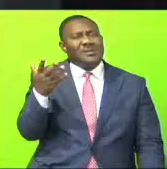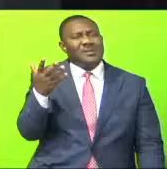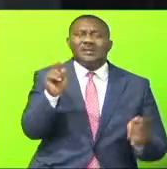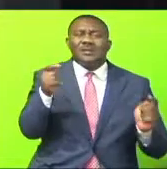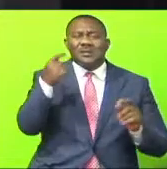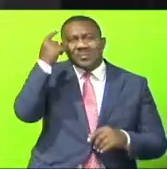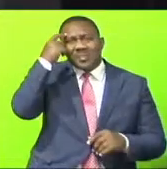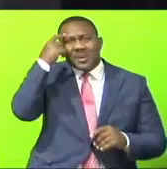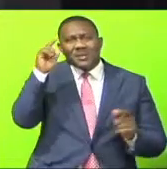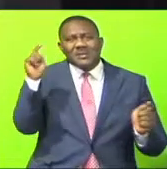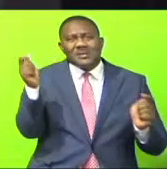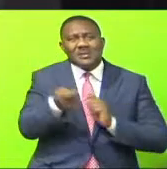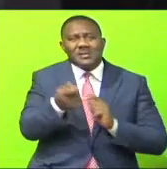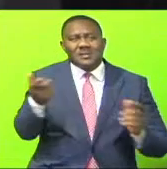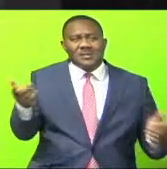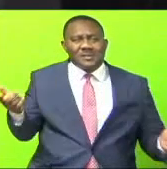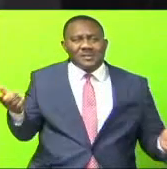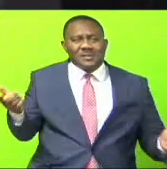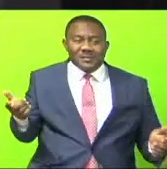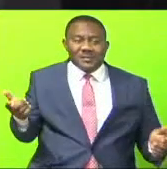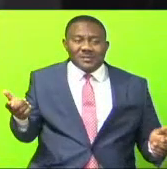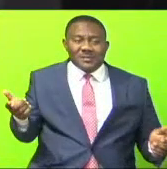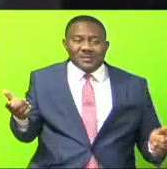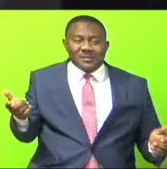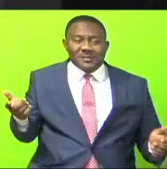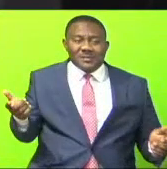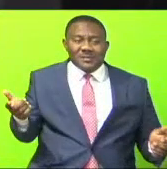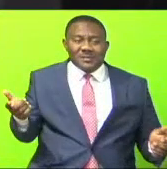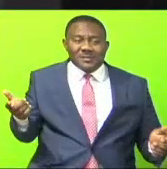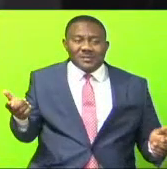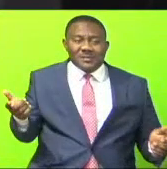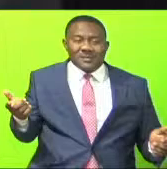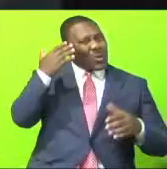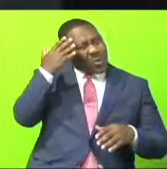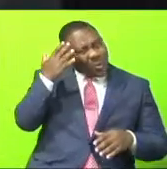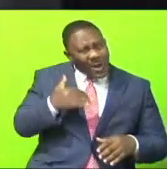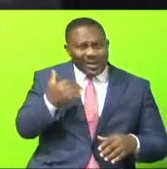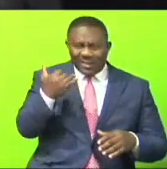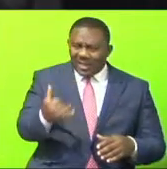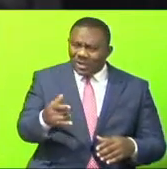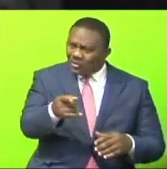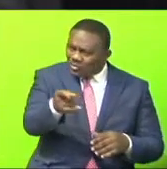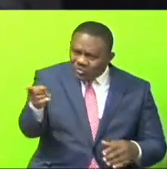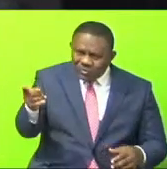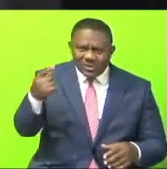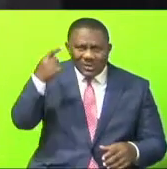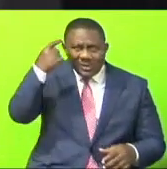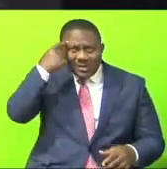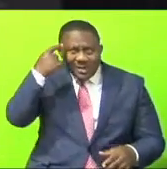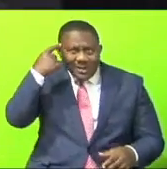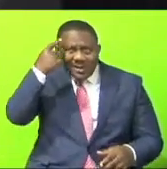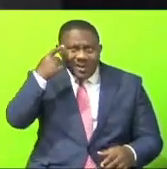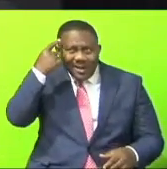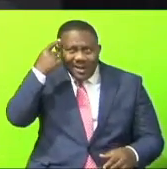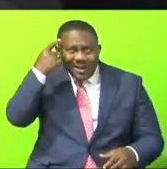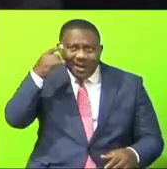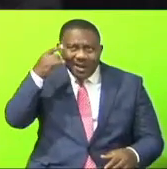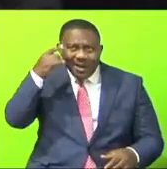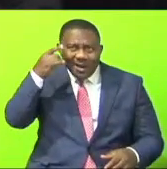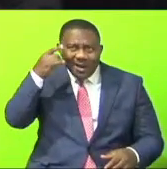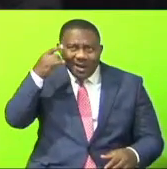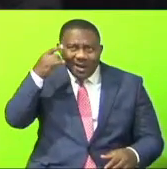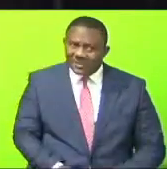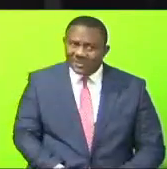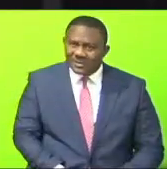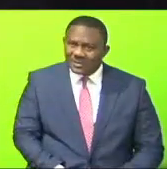So why are you dealing with the future when the now situation is that they've not crossed carpet? How can